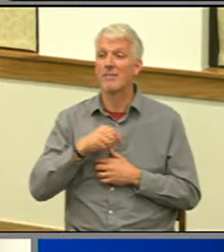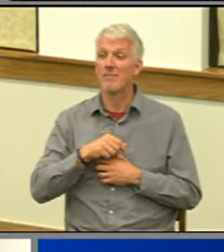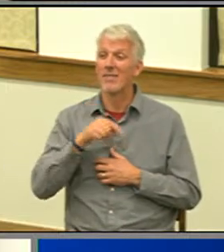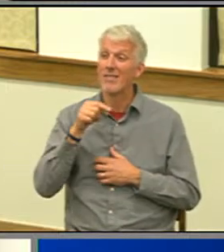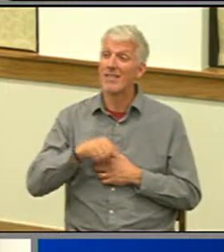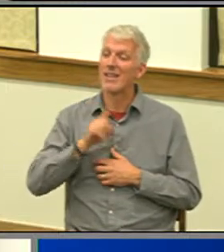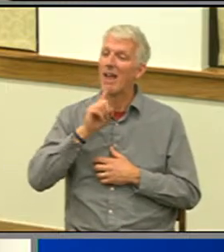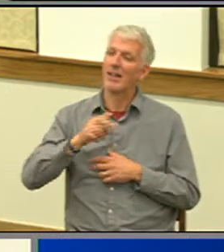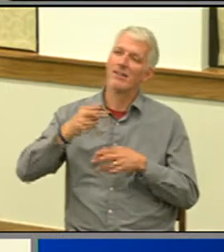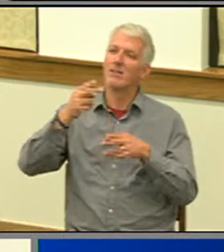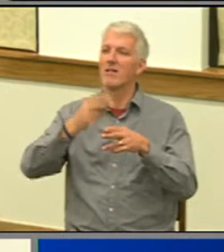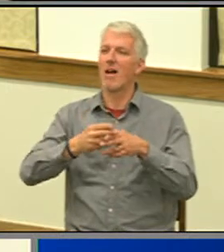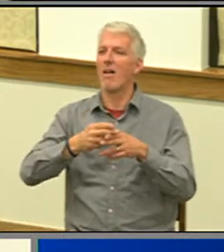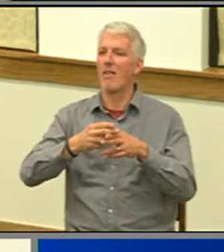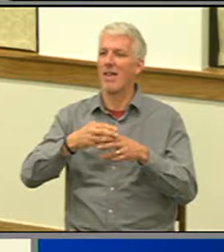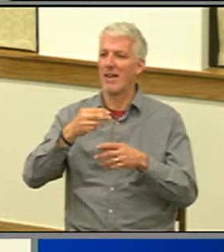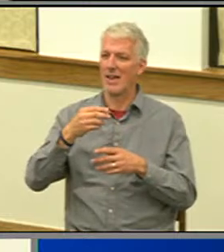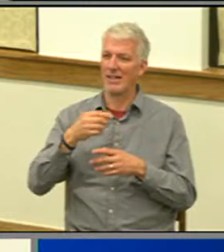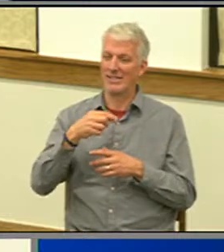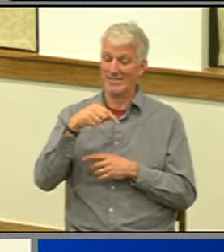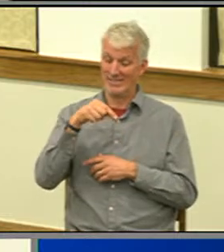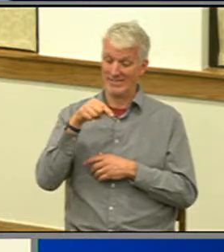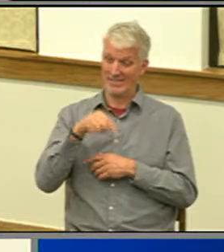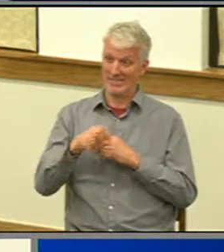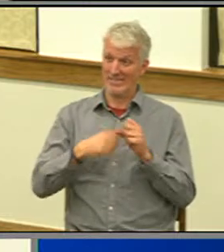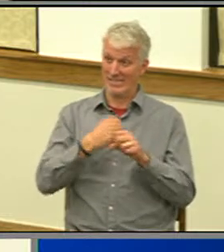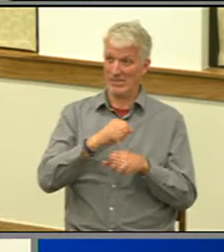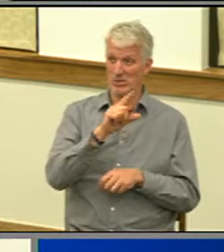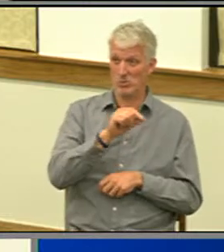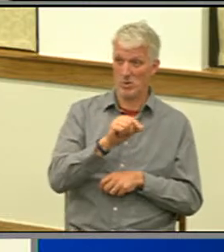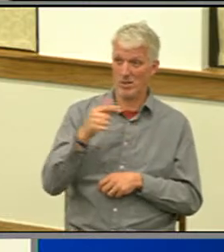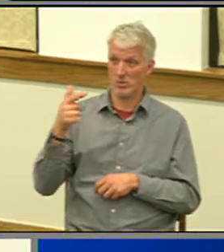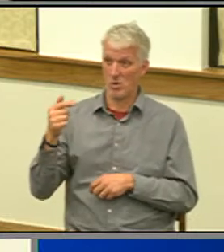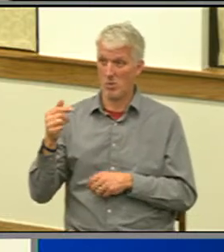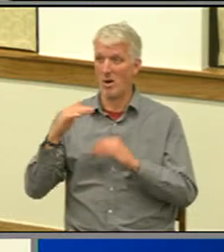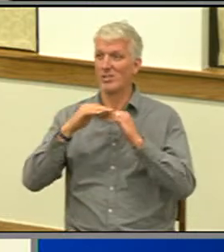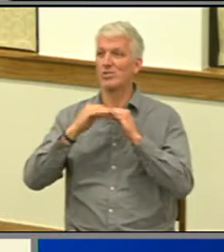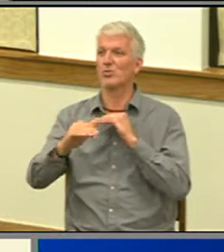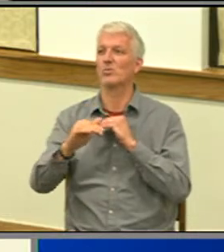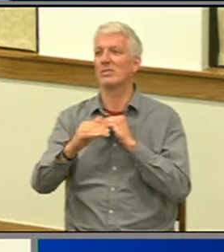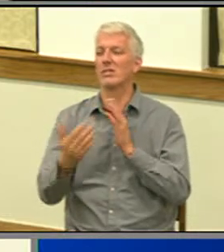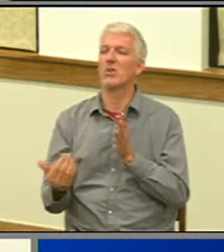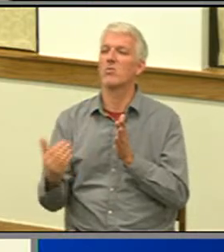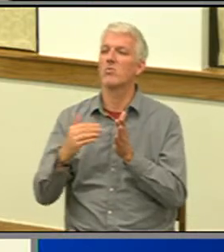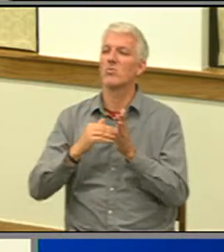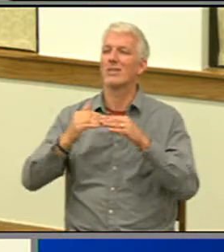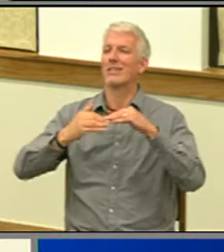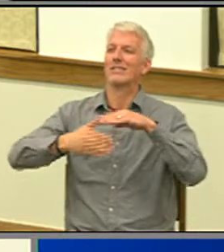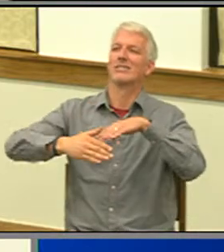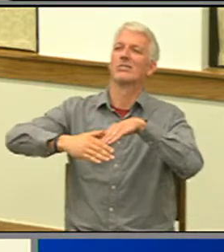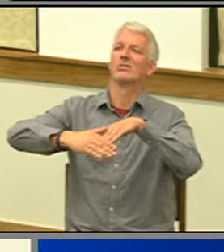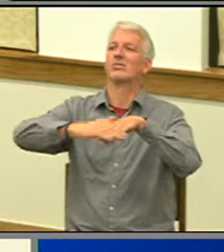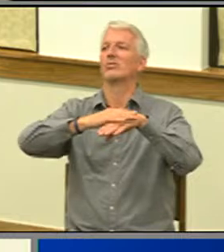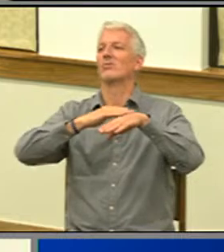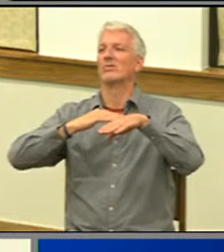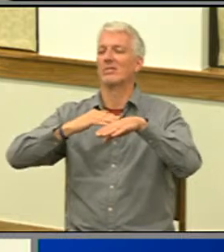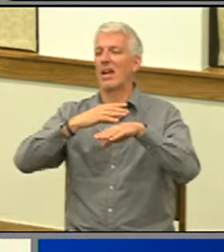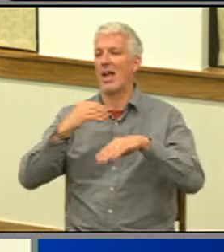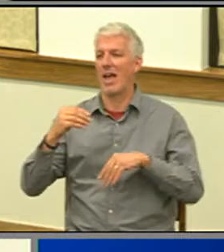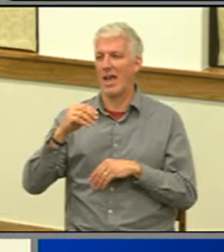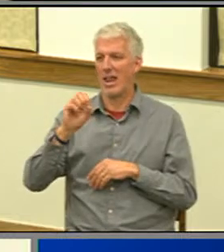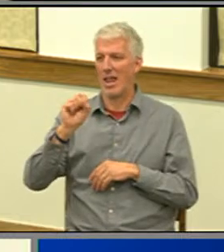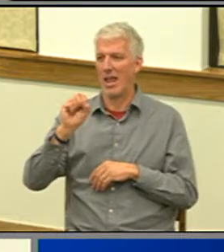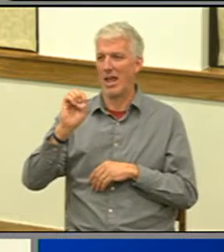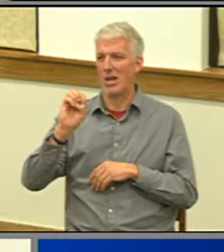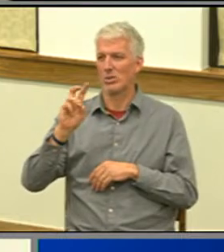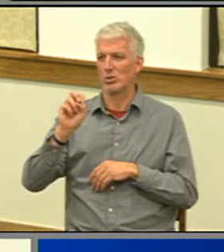is called Fiscal Year 2020-21 Street Resurfacing and Sewer Repair Project. And this